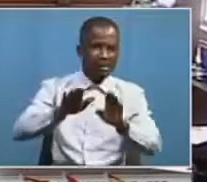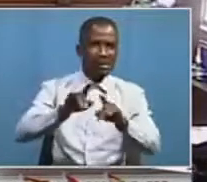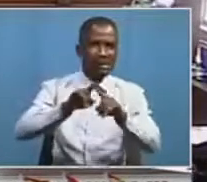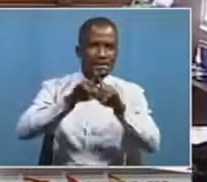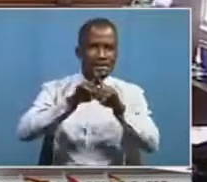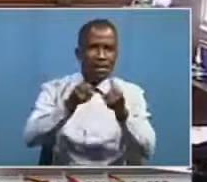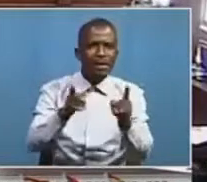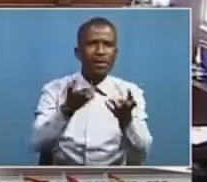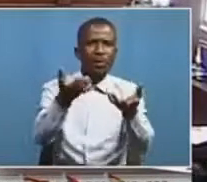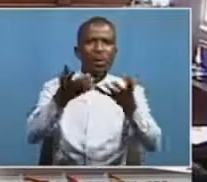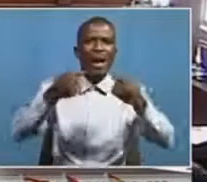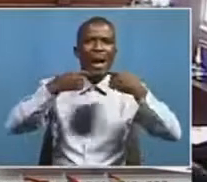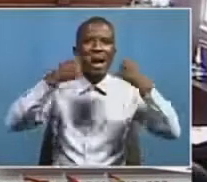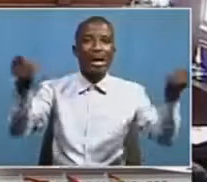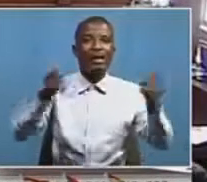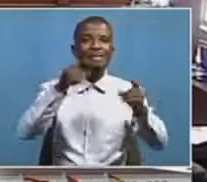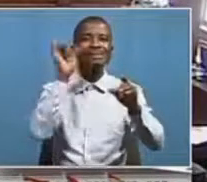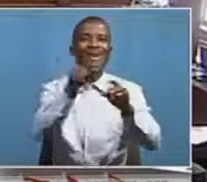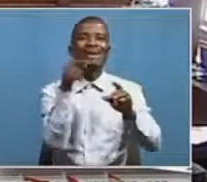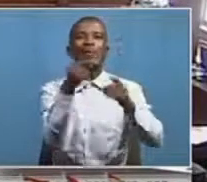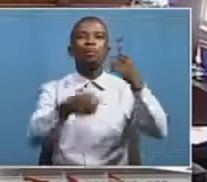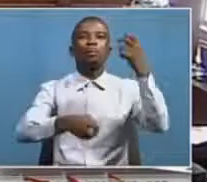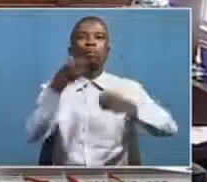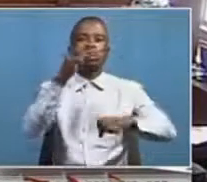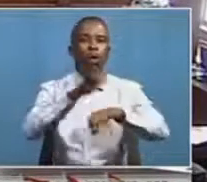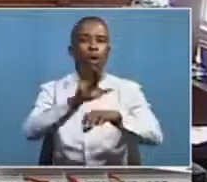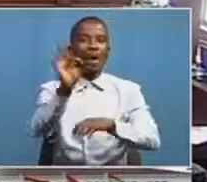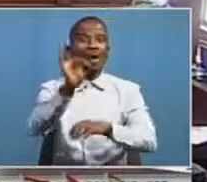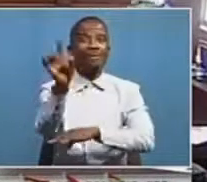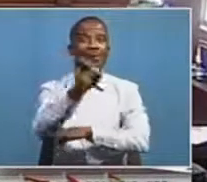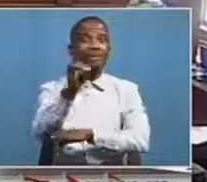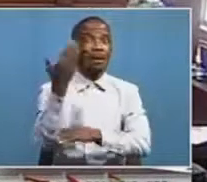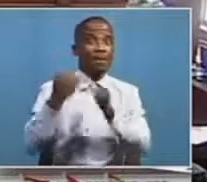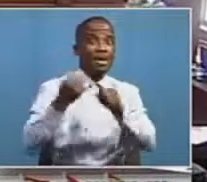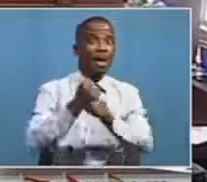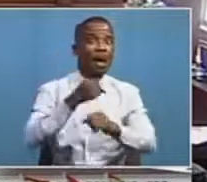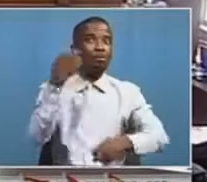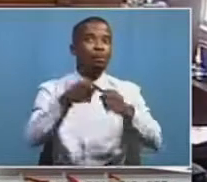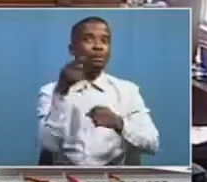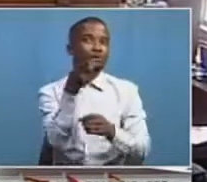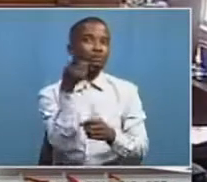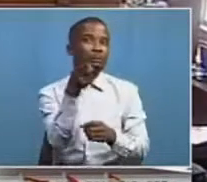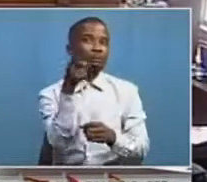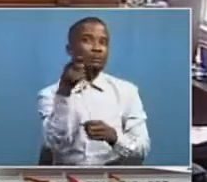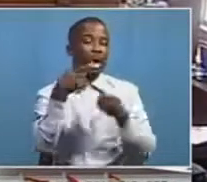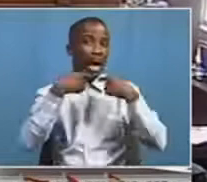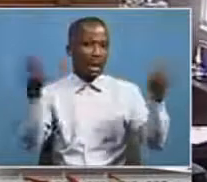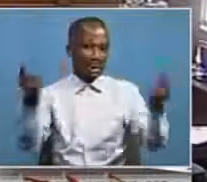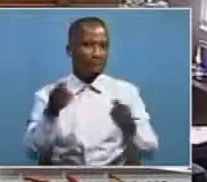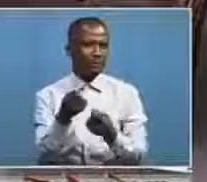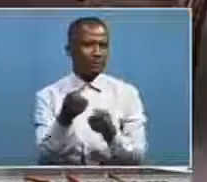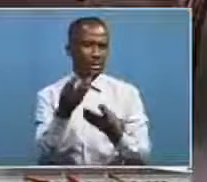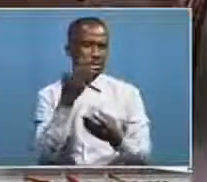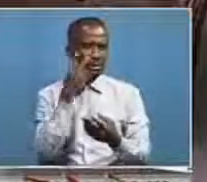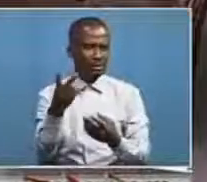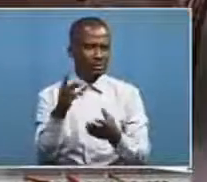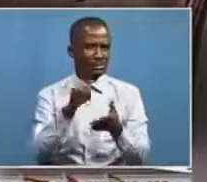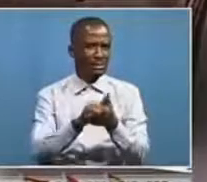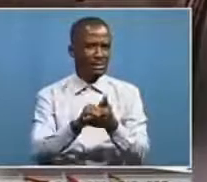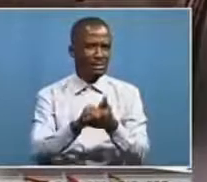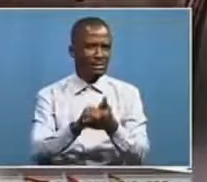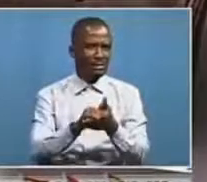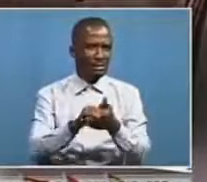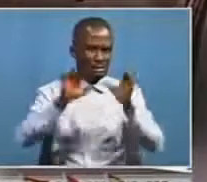but only the declaration made on the 9th of December 2020, the petition is seen by many as a rehash of the